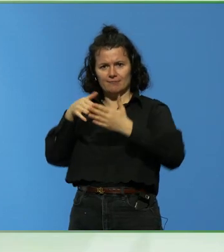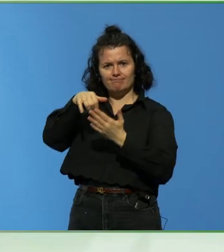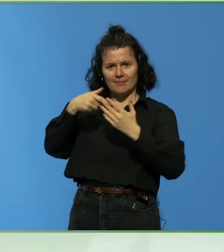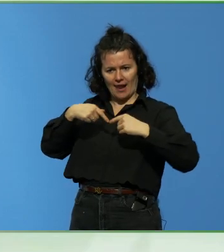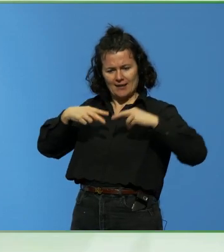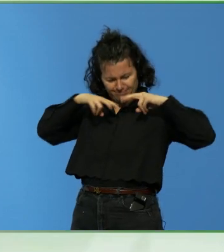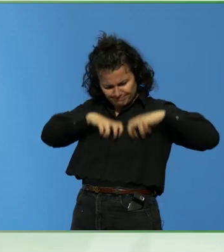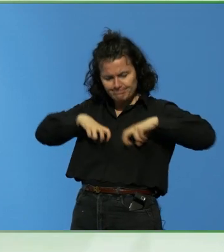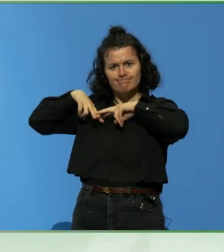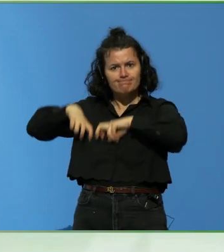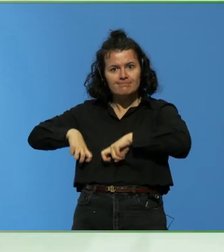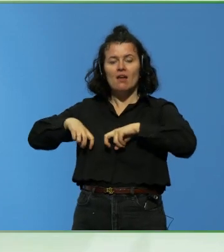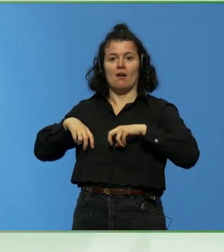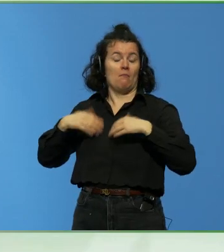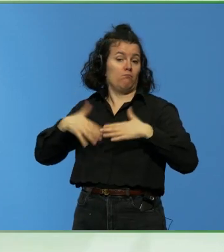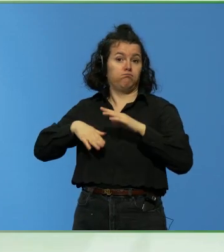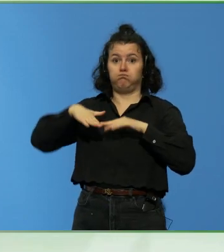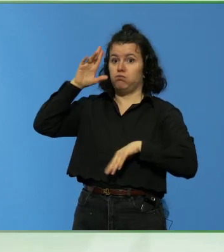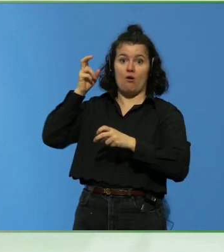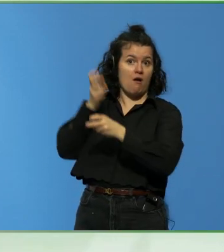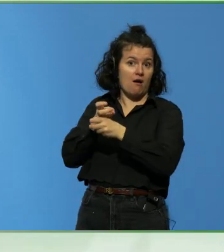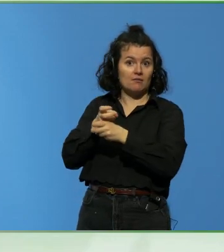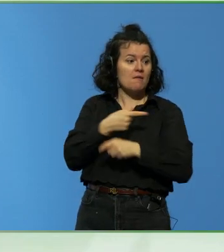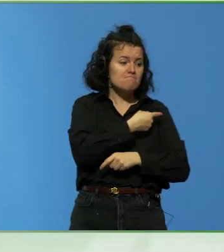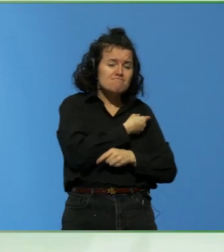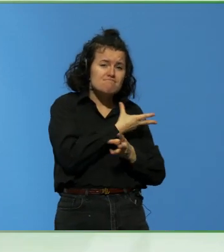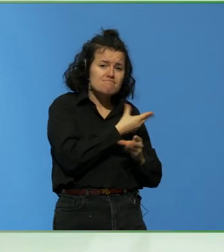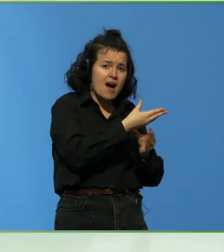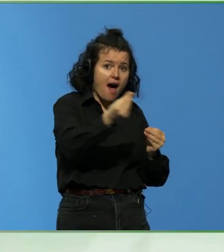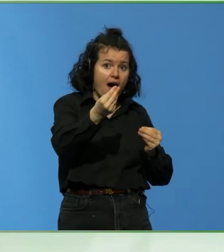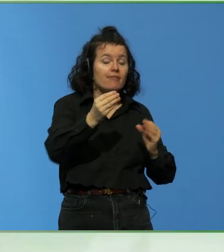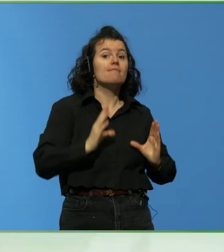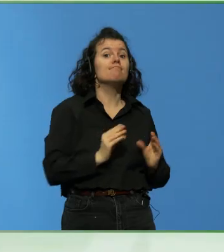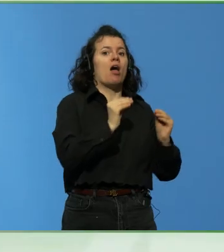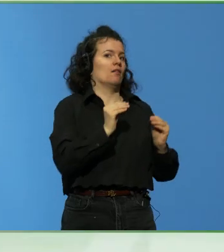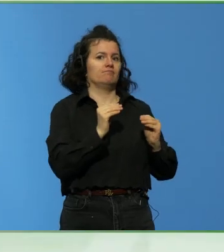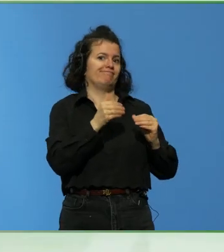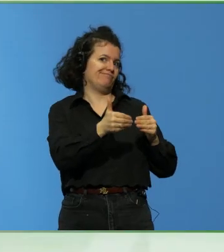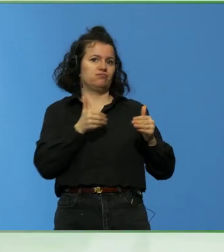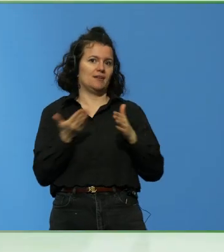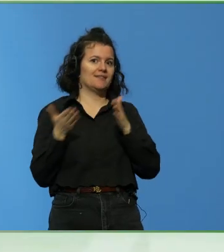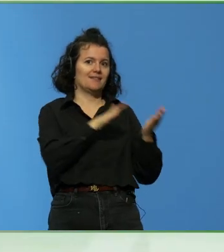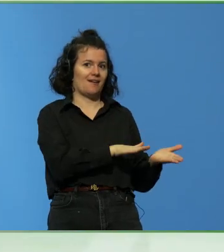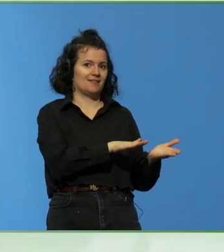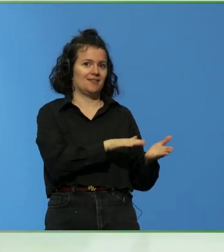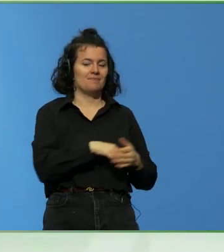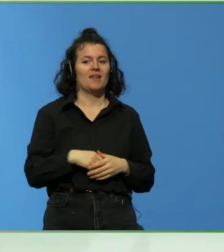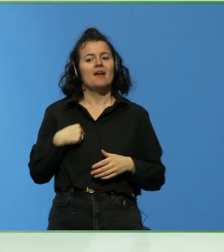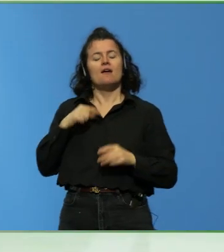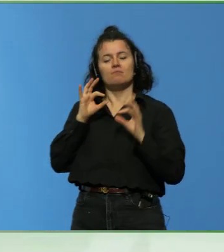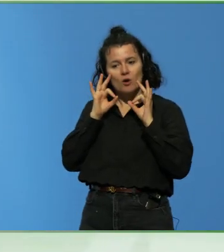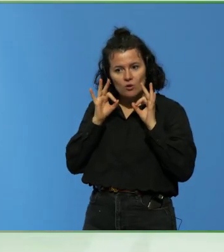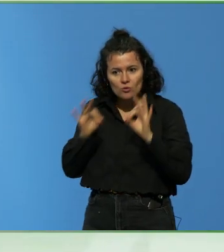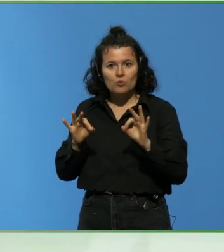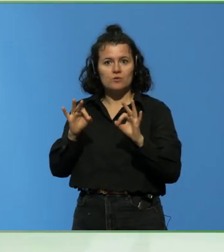to be advocates for women with disabilities to ensure proper health care, screening, and treatment are options